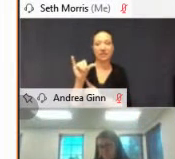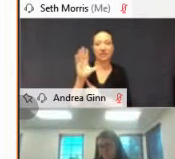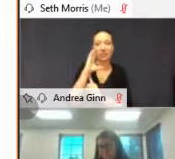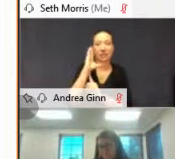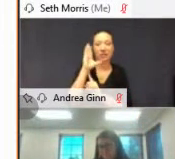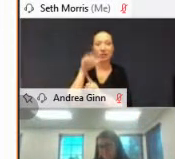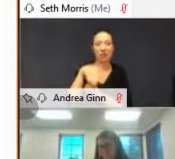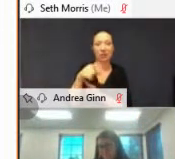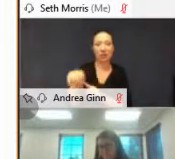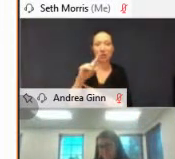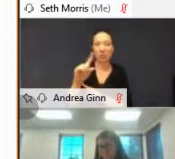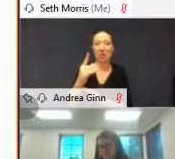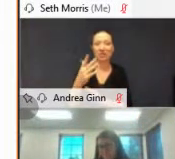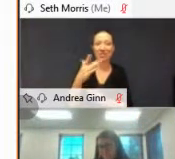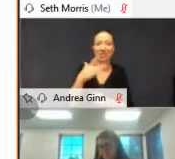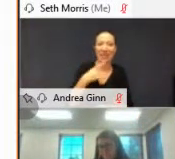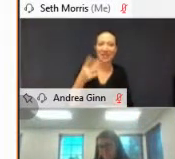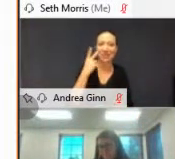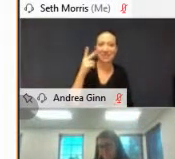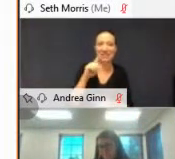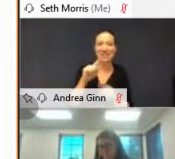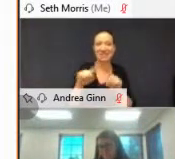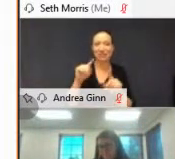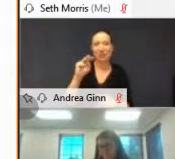of what kind of how these